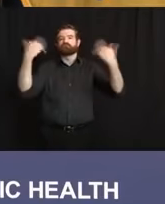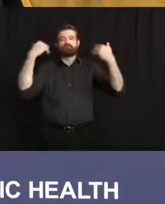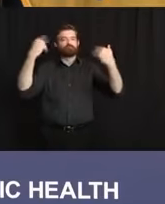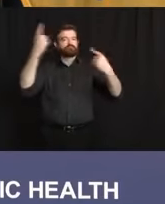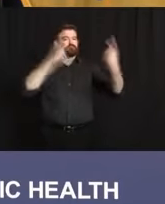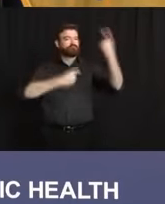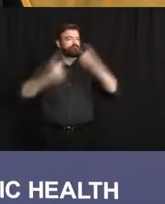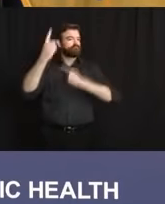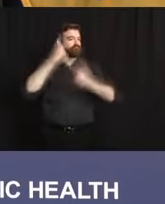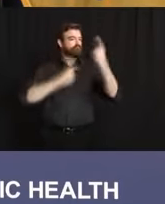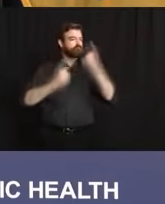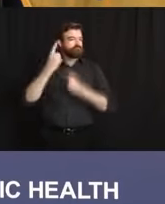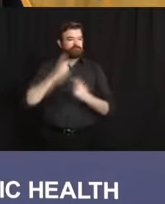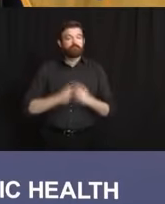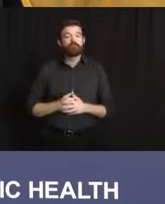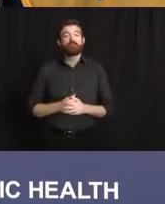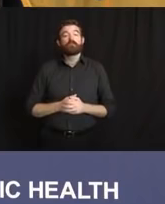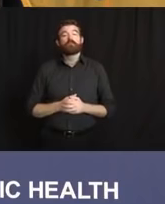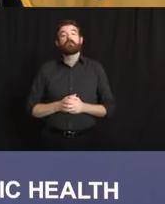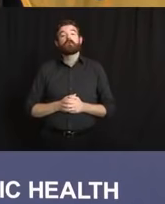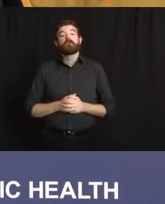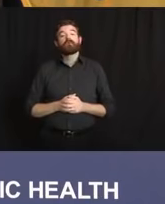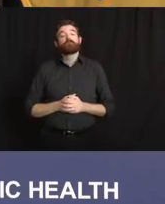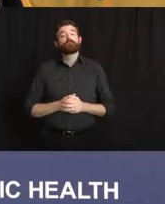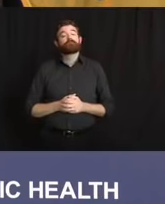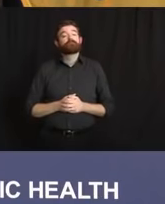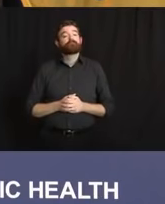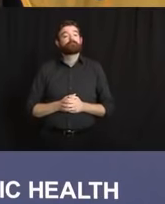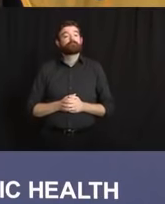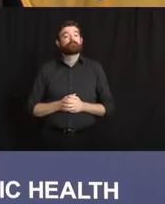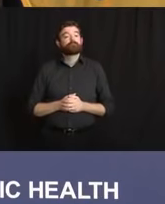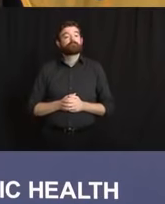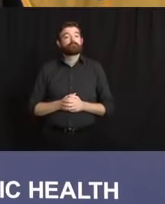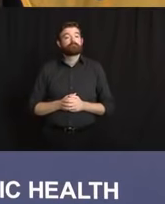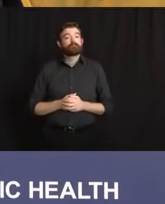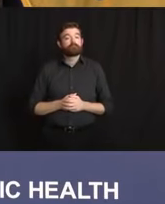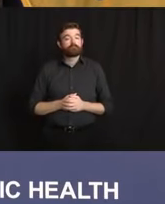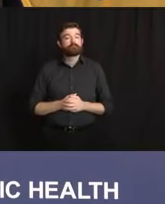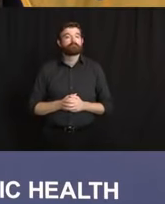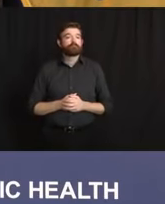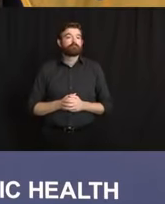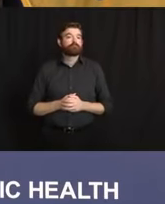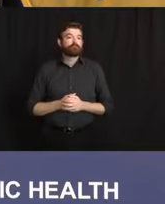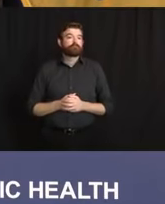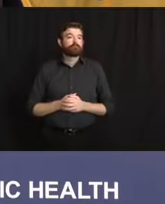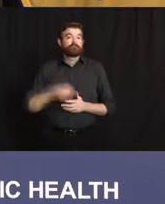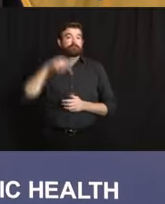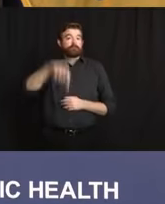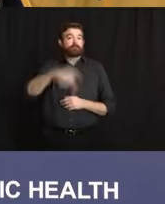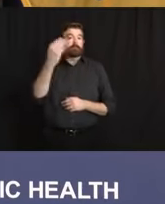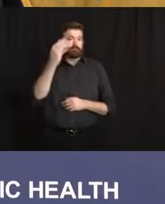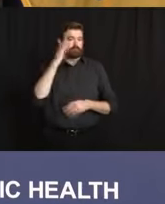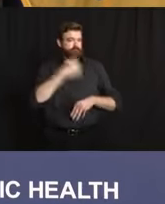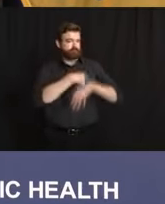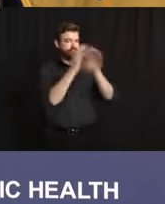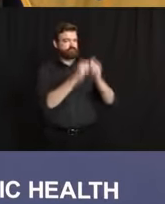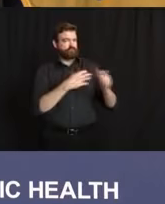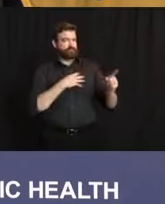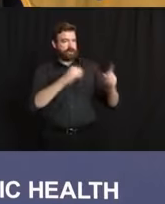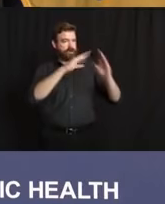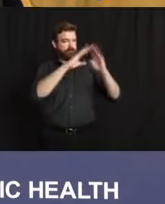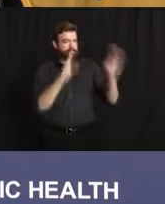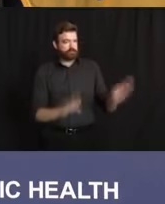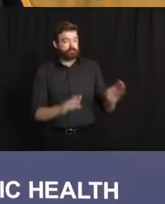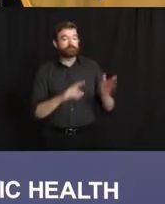Monday, as we usually do. I believe that's scheduled for 11, so we're going to be here, I think, at 2:30, if I got that right, Mahan. So we'll see you here